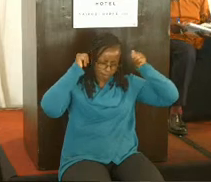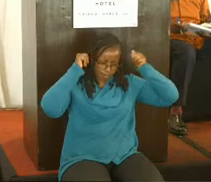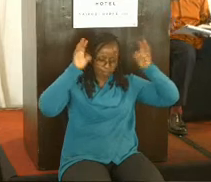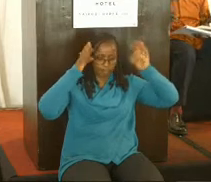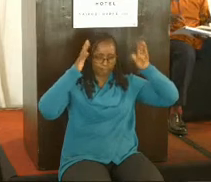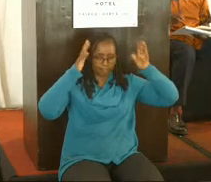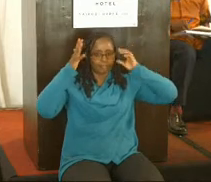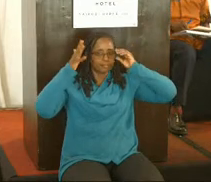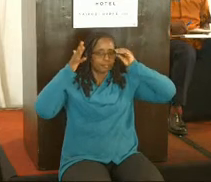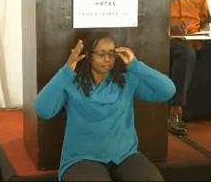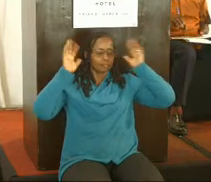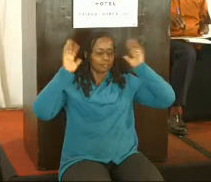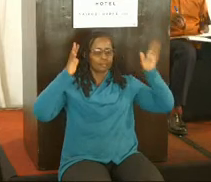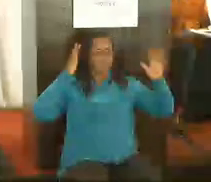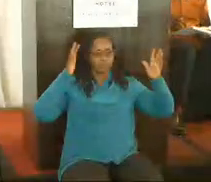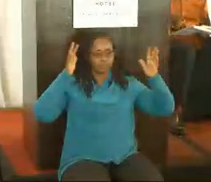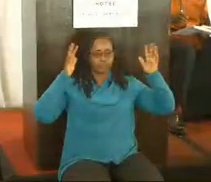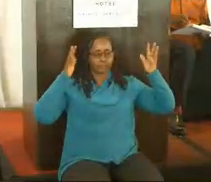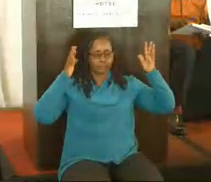gentlemen